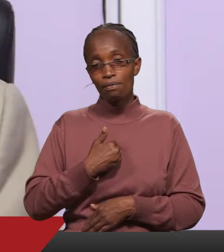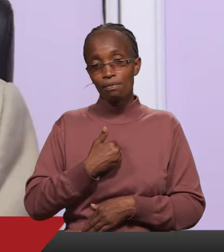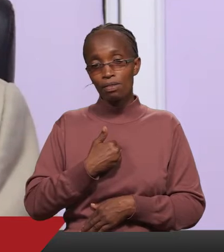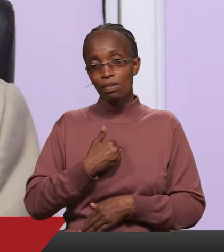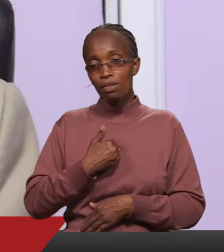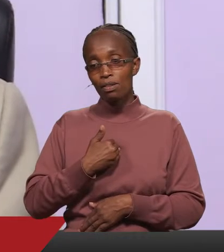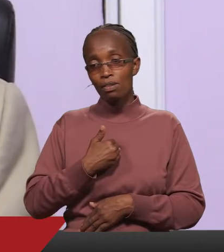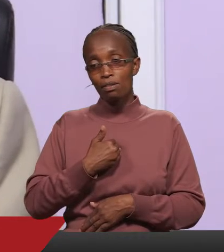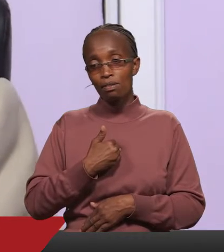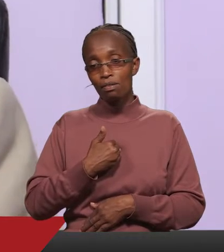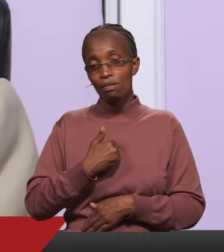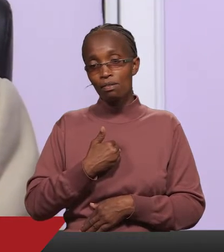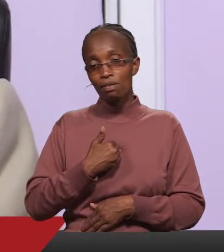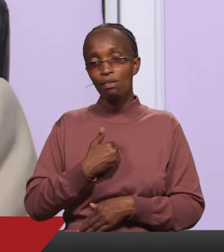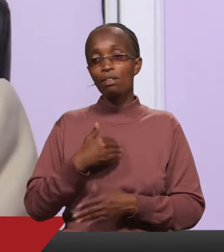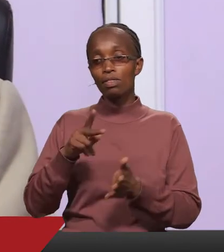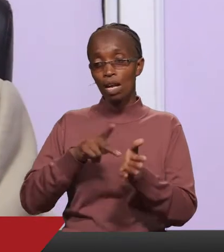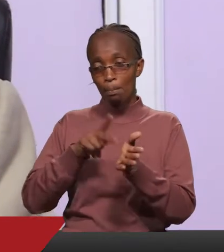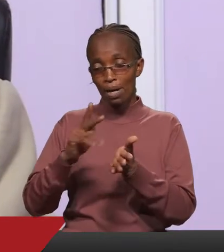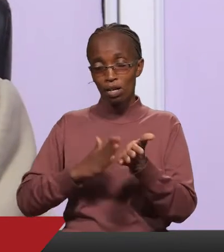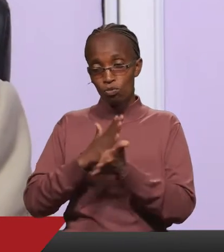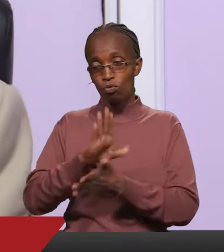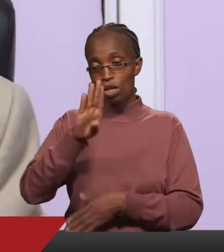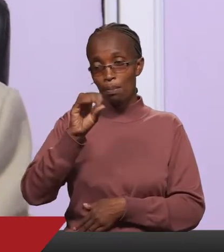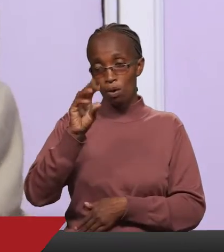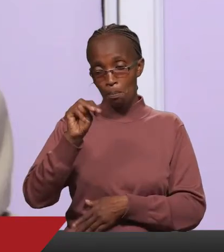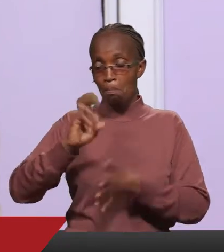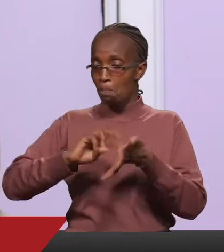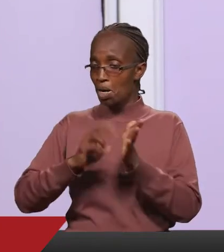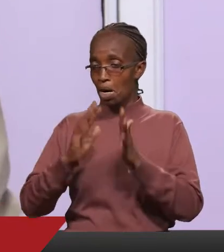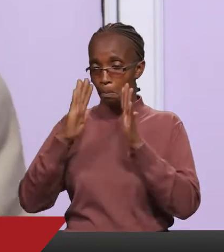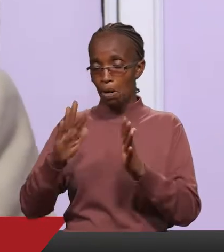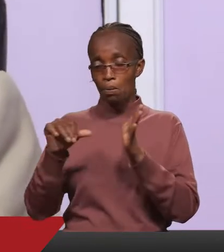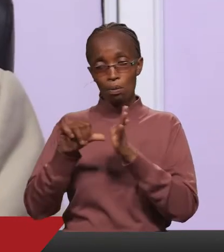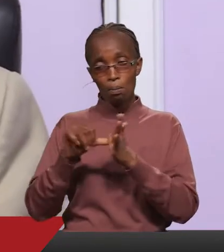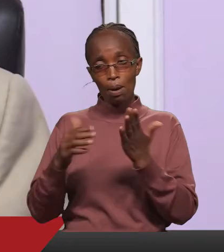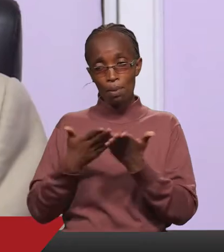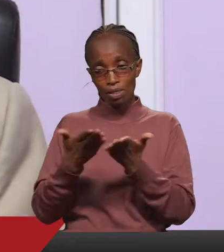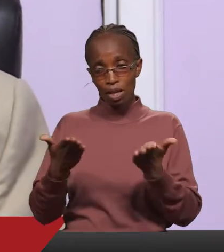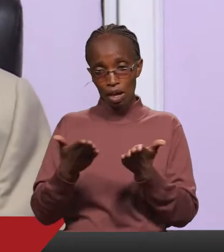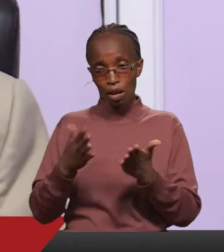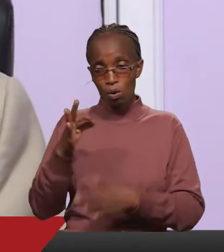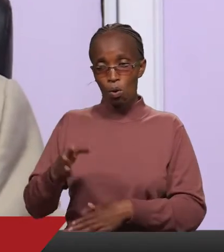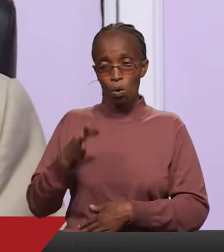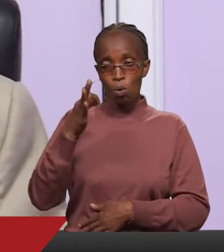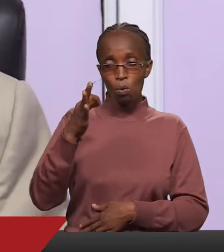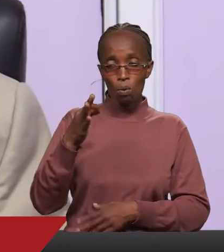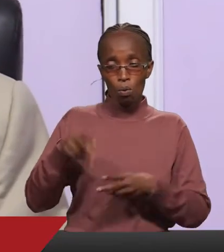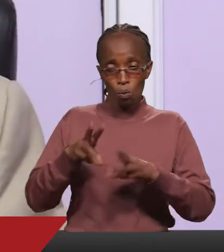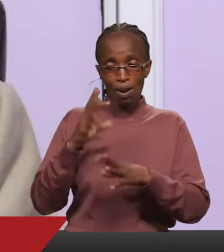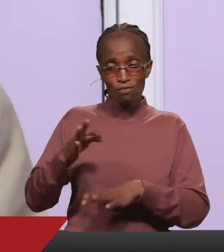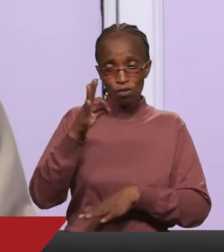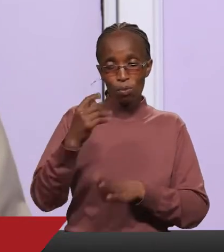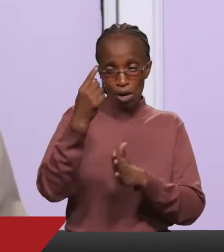someone you go to payment of these teachers or the BOM teachers. So there are big problems, a big problem. Going forward, I think the ministry